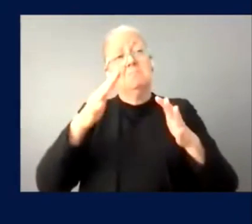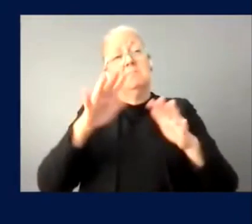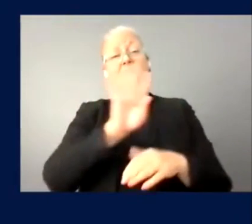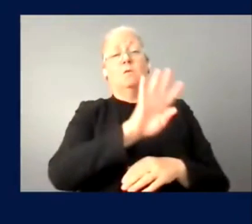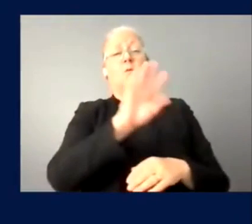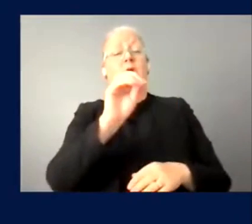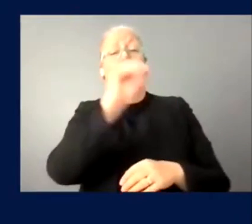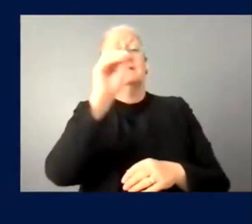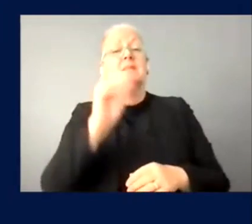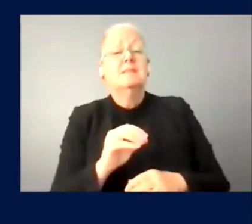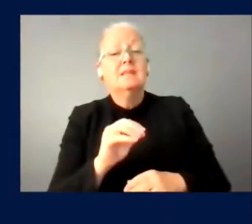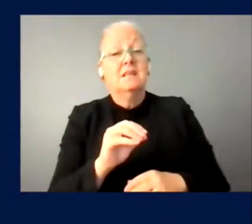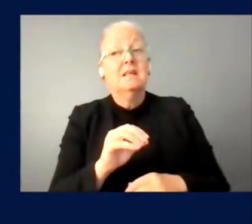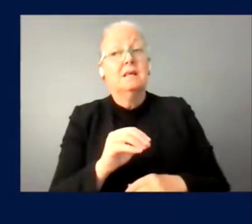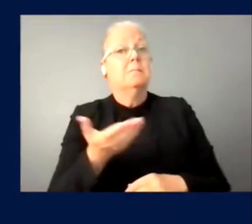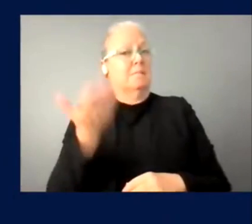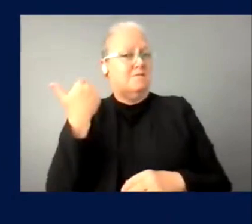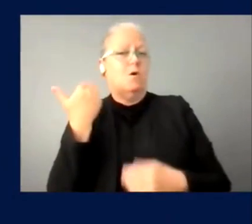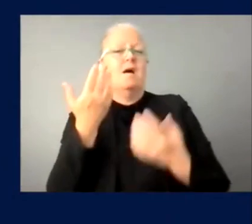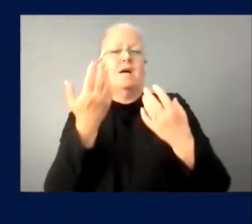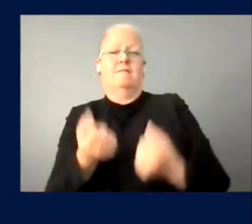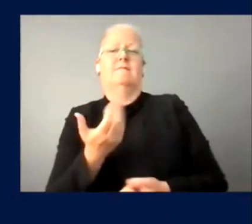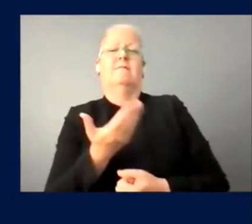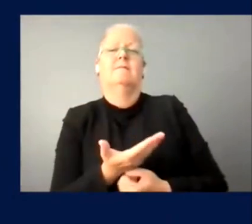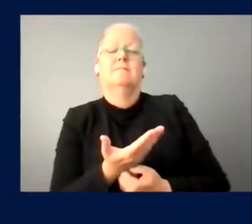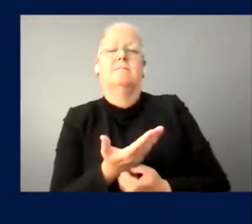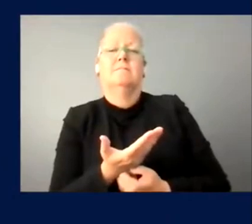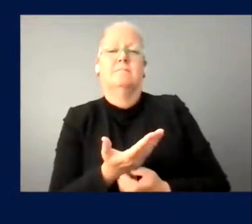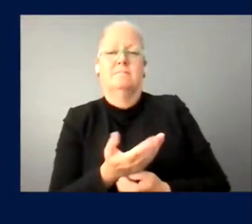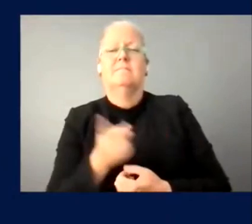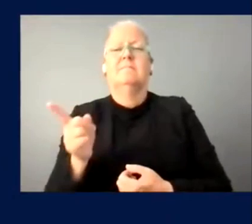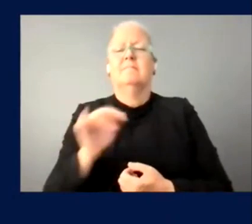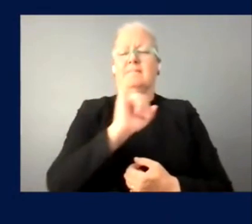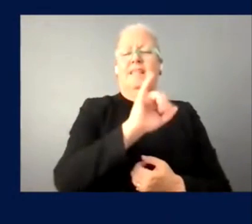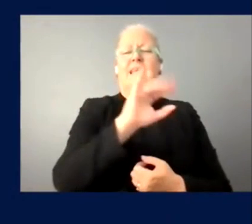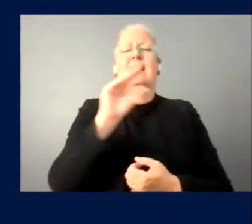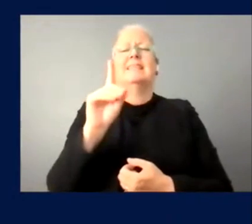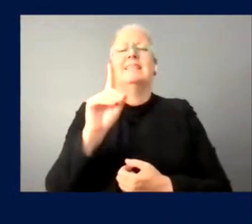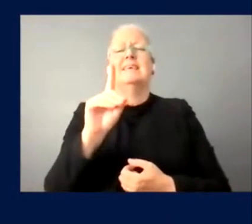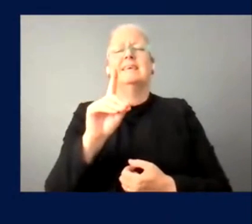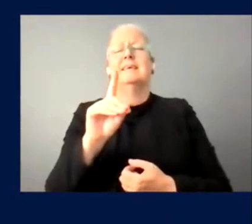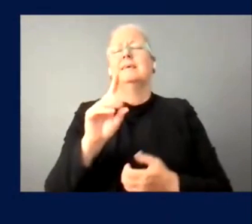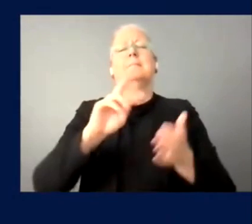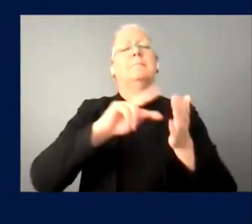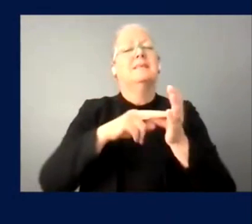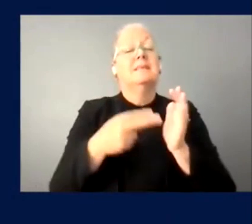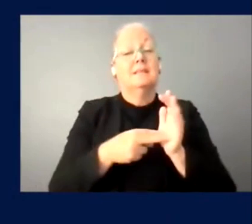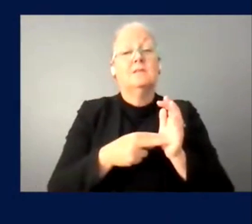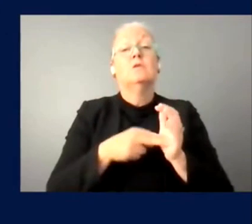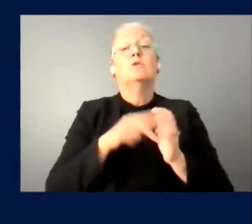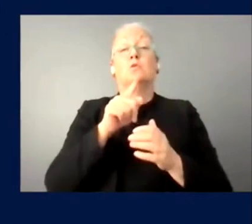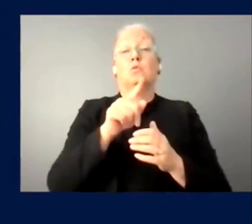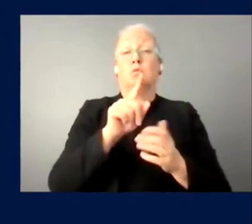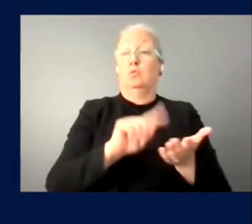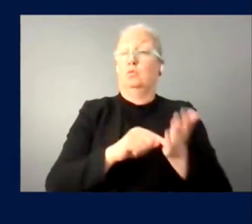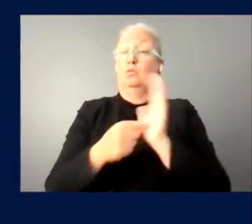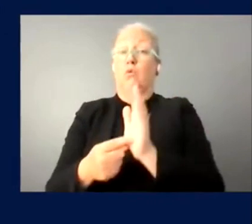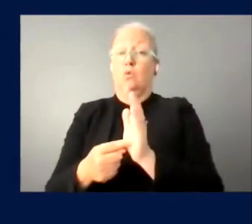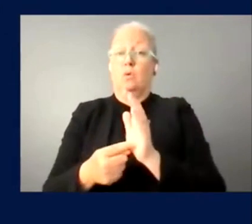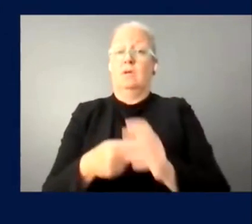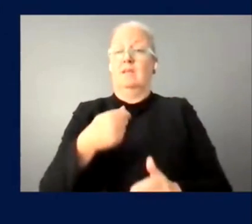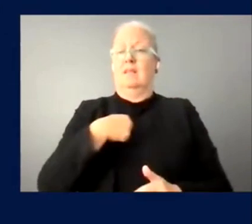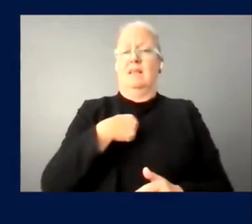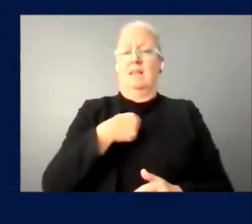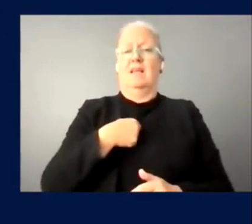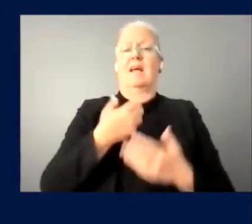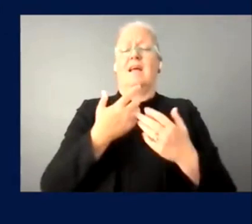before. And an identification system is a way to signify to others that you have a non-visible disability or